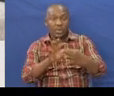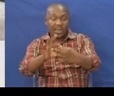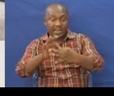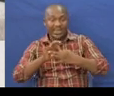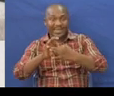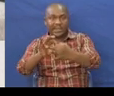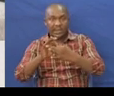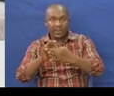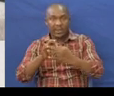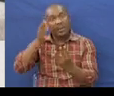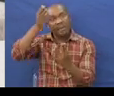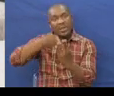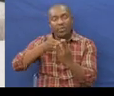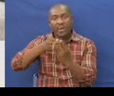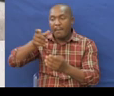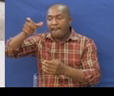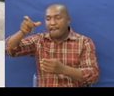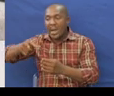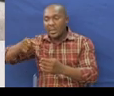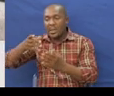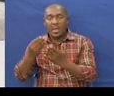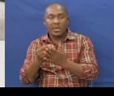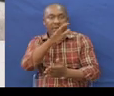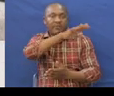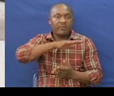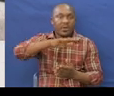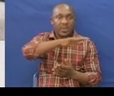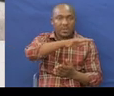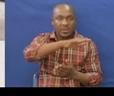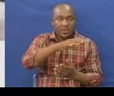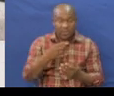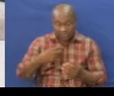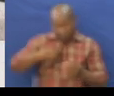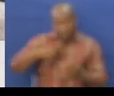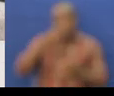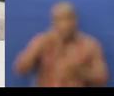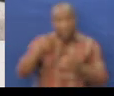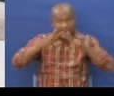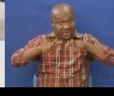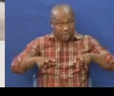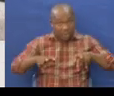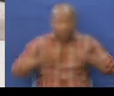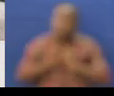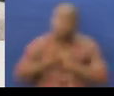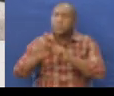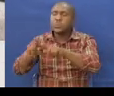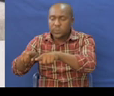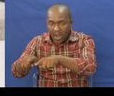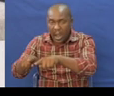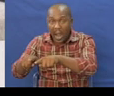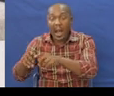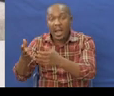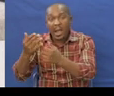his environment. You know, if you go into the field, my dear student, it's very easy for you to interact with the nature or with the